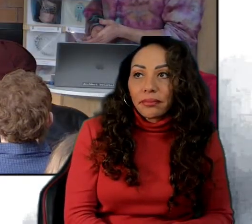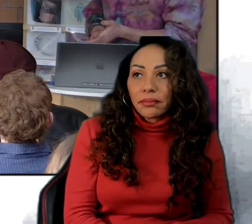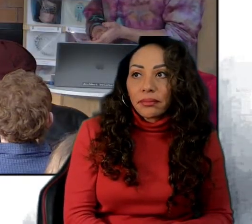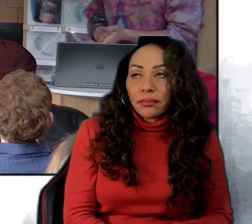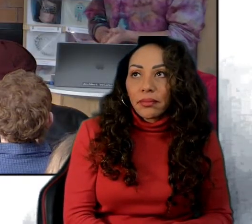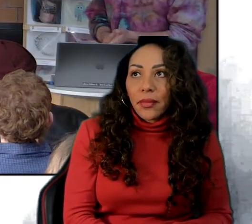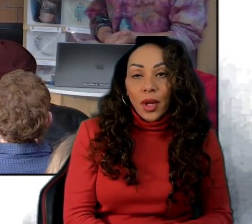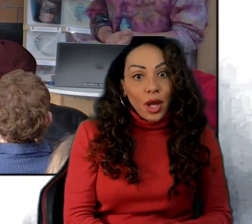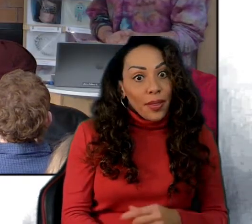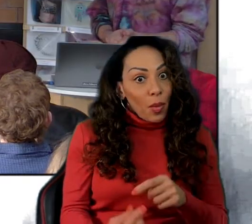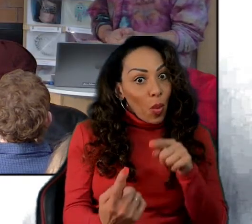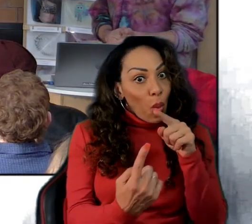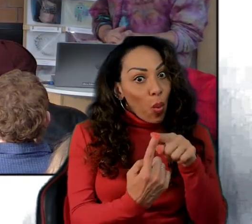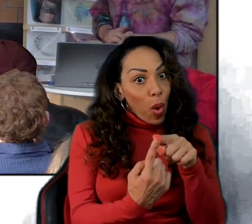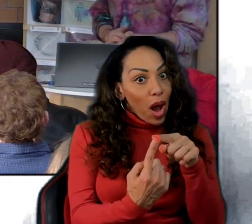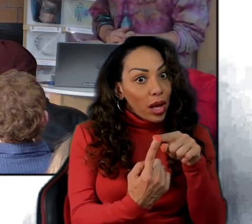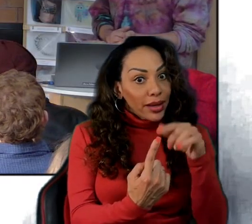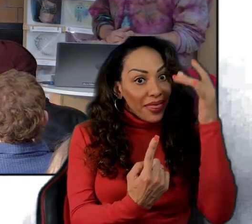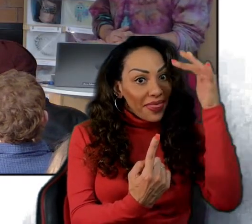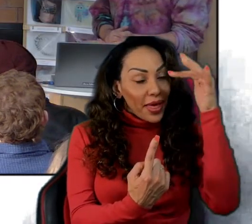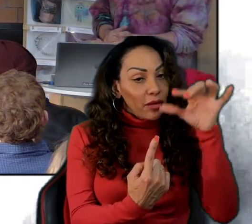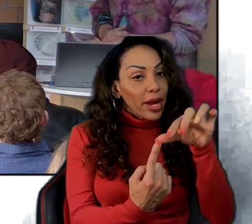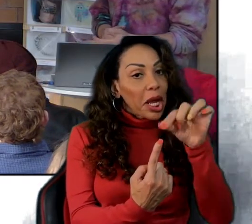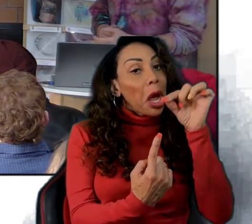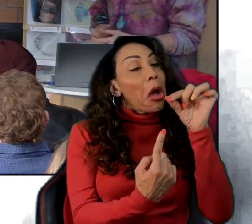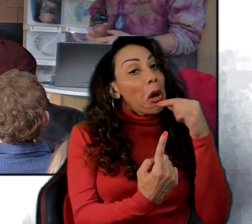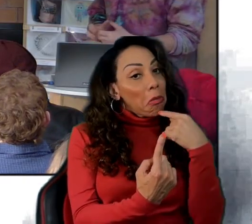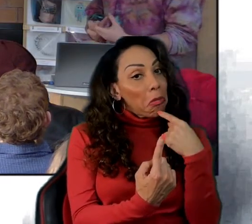about is that these kind of